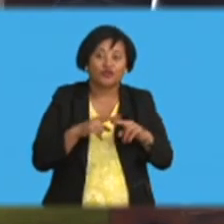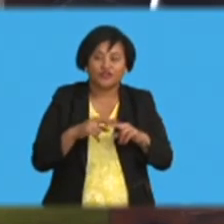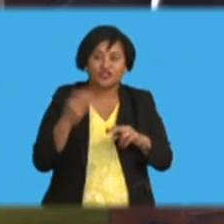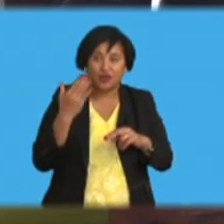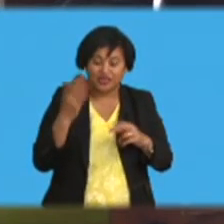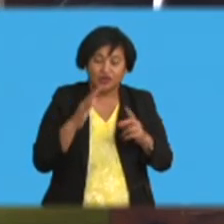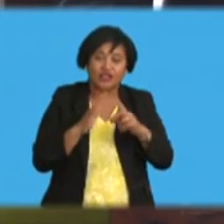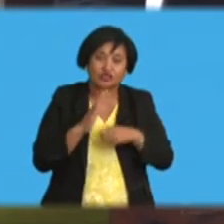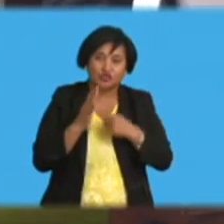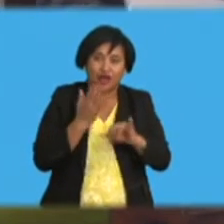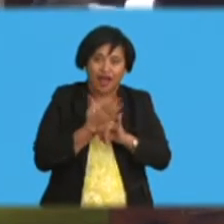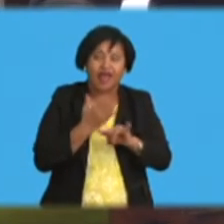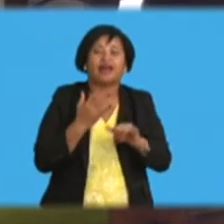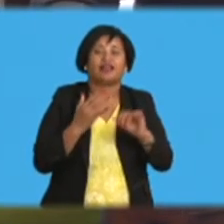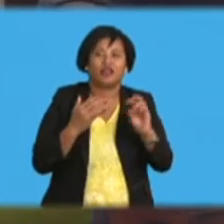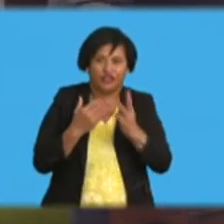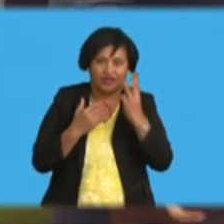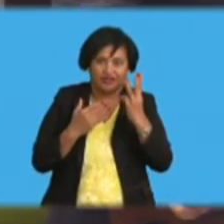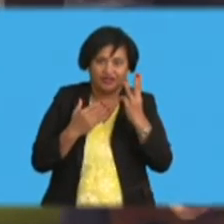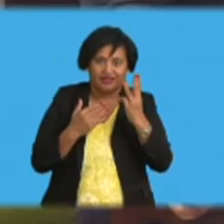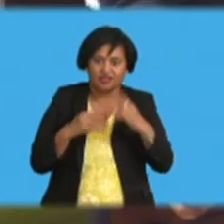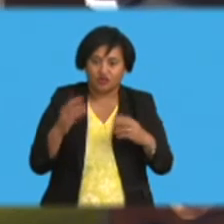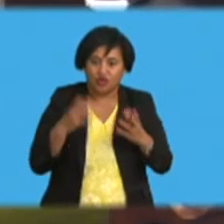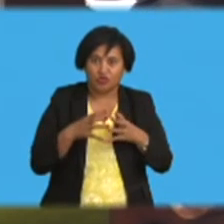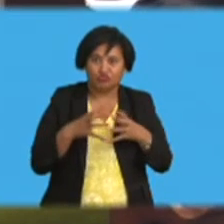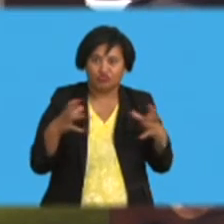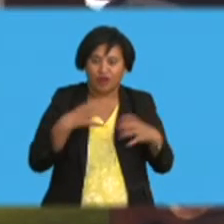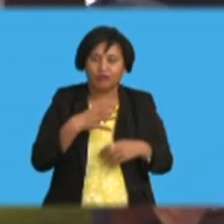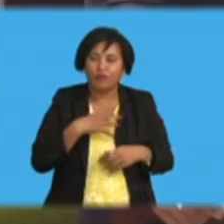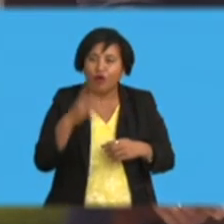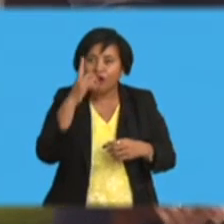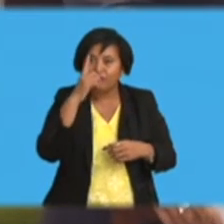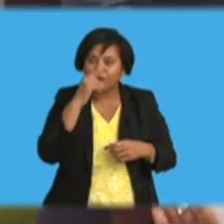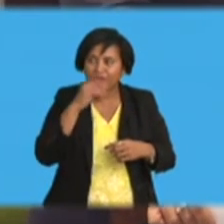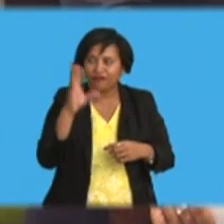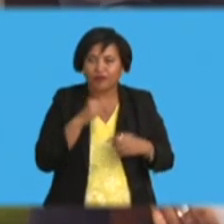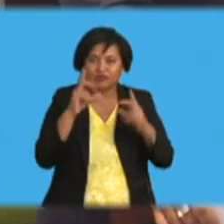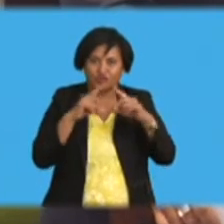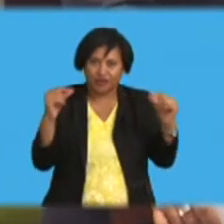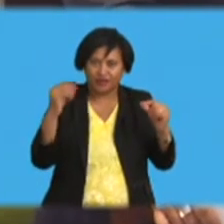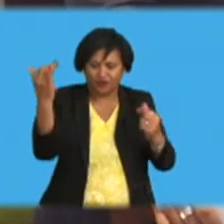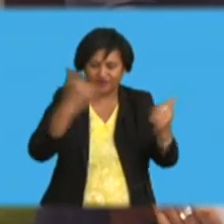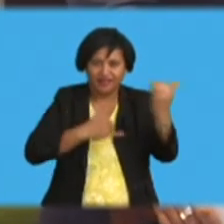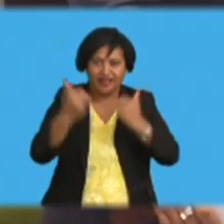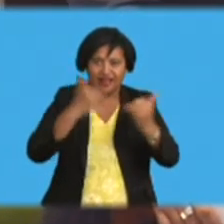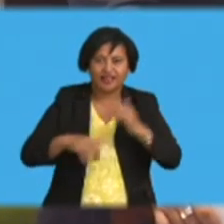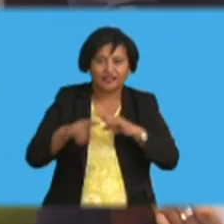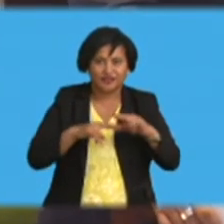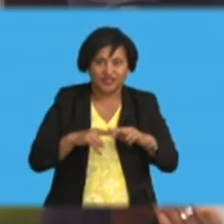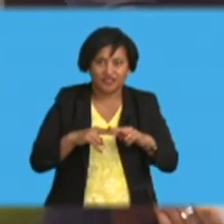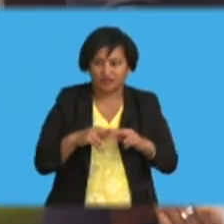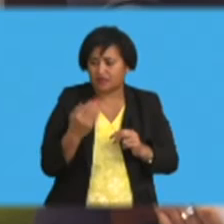this year, Madam Speaker, which will facilitate huge growth in the number of Japanese visitors too. Madam Speaker, Fiji Airways has recently signed